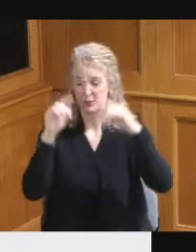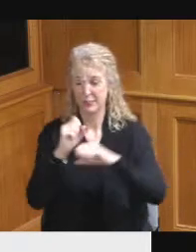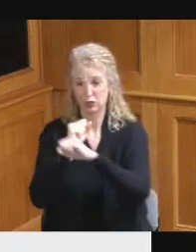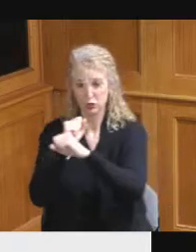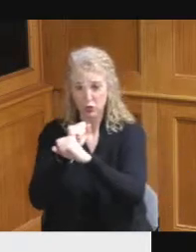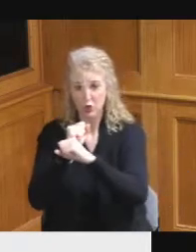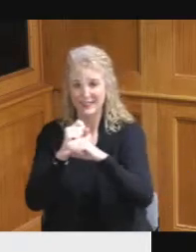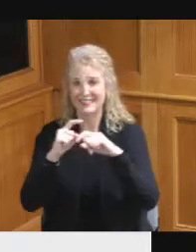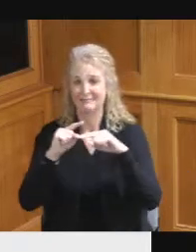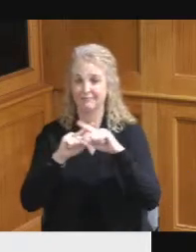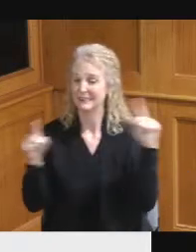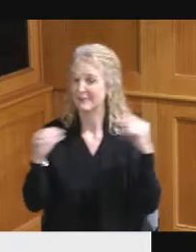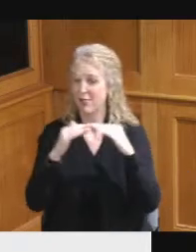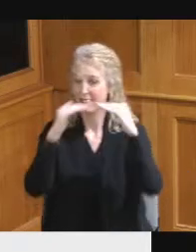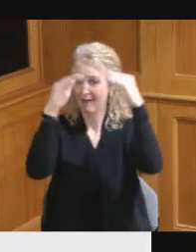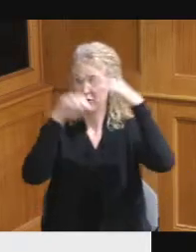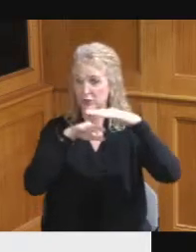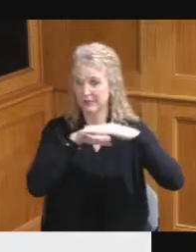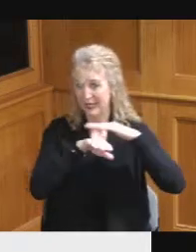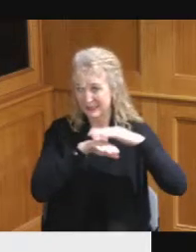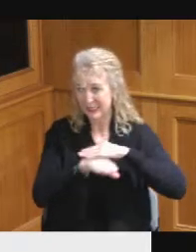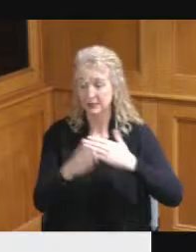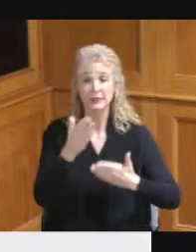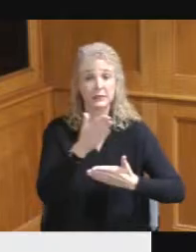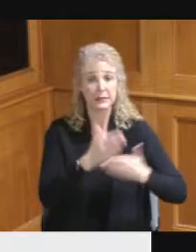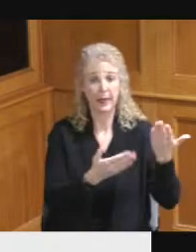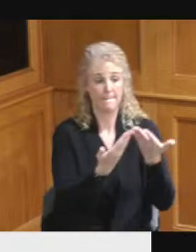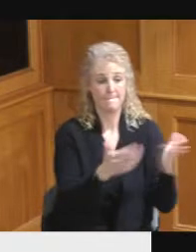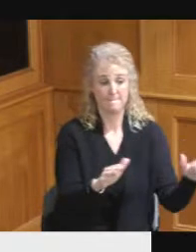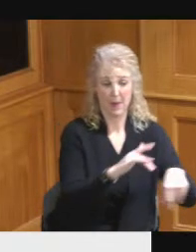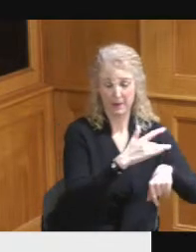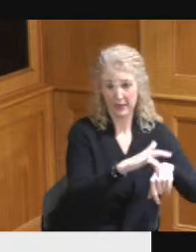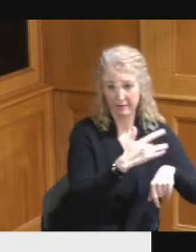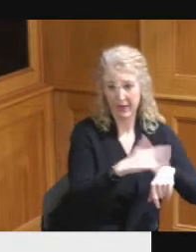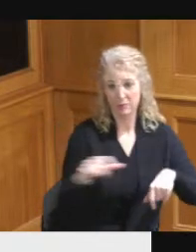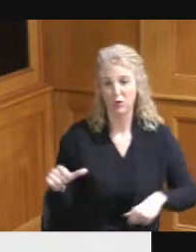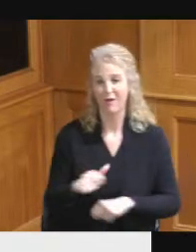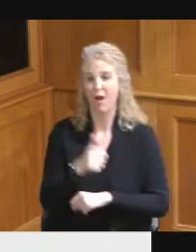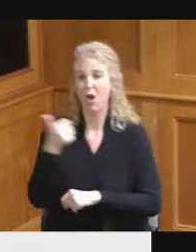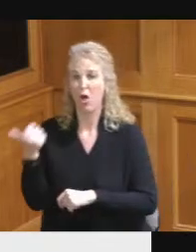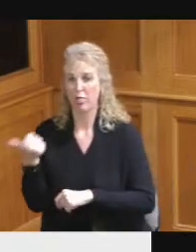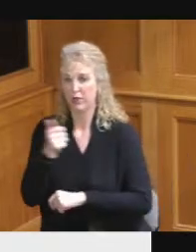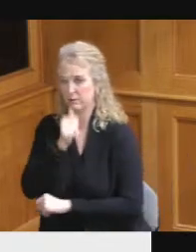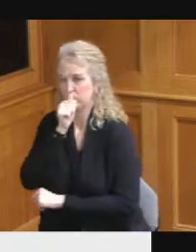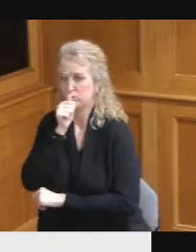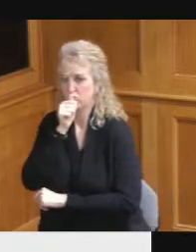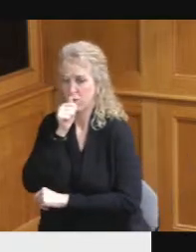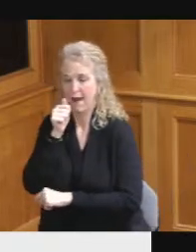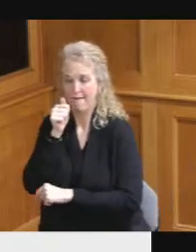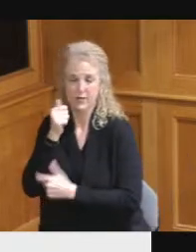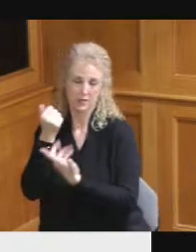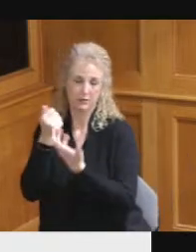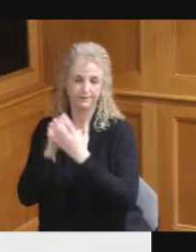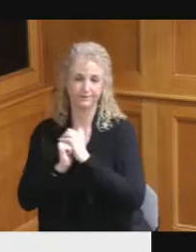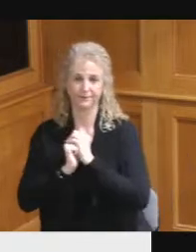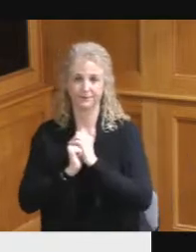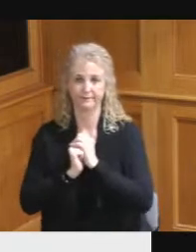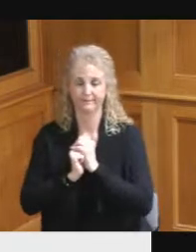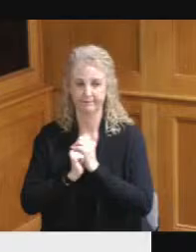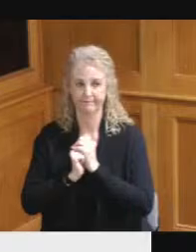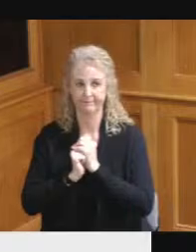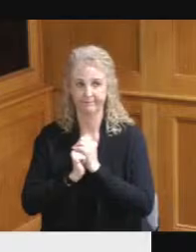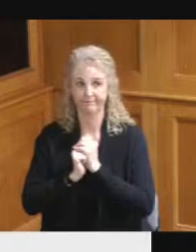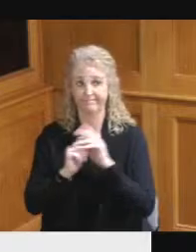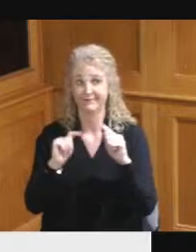access, ranging from publicly available data, which we'll show today, to data that are protected or need to be protected.